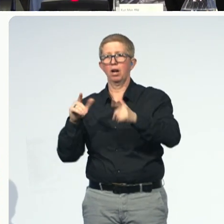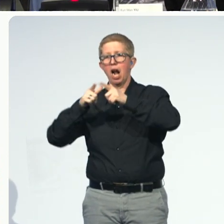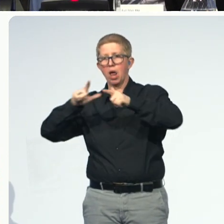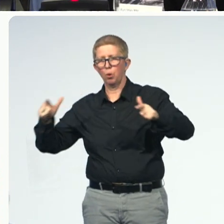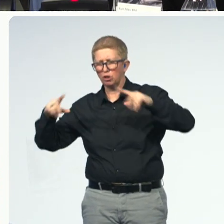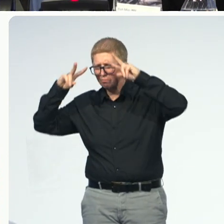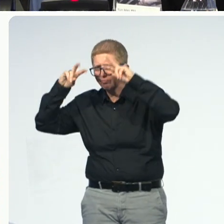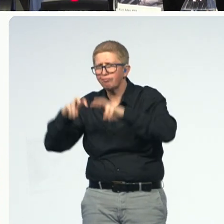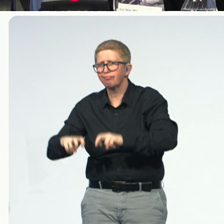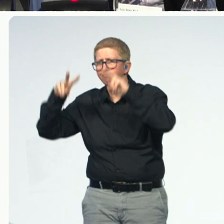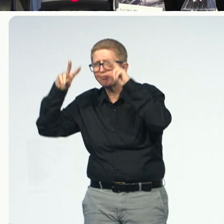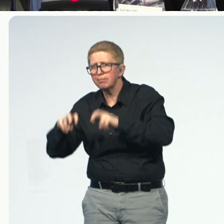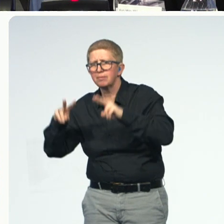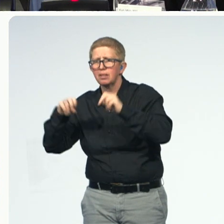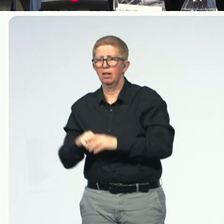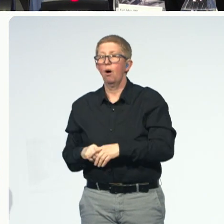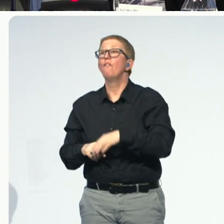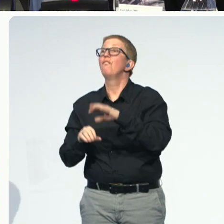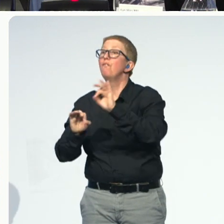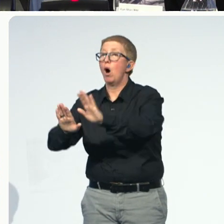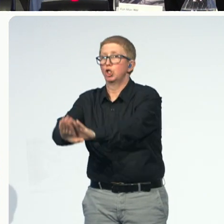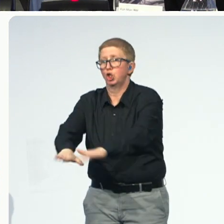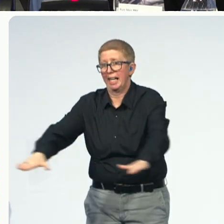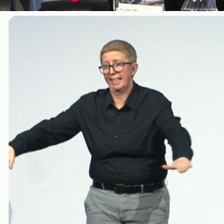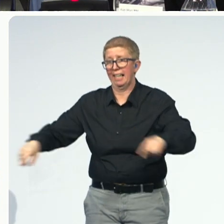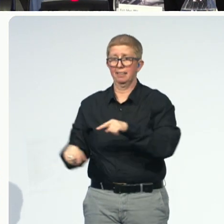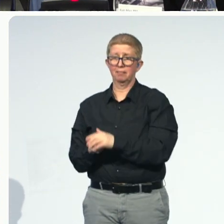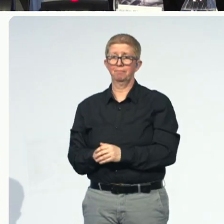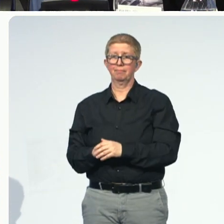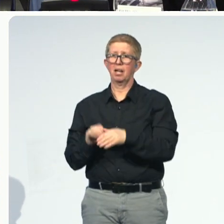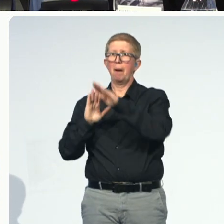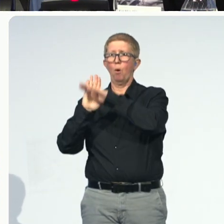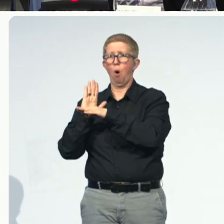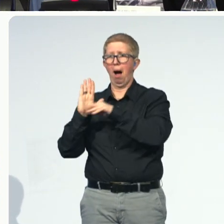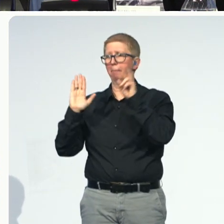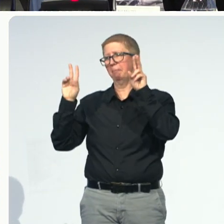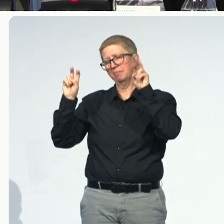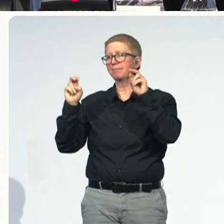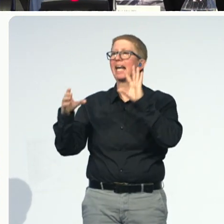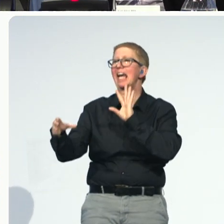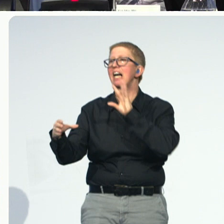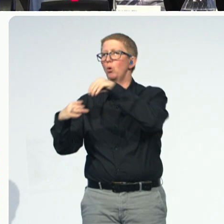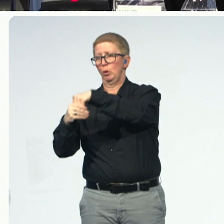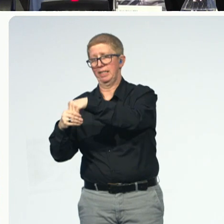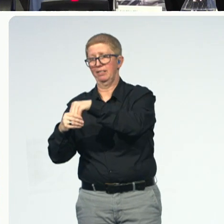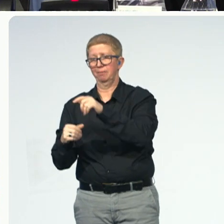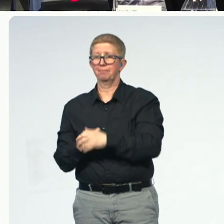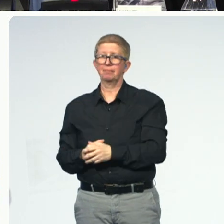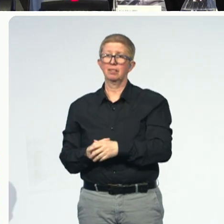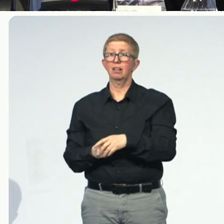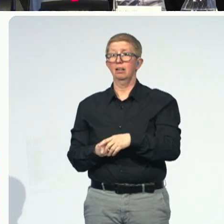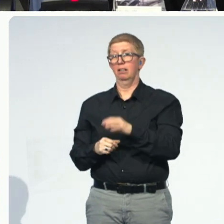an inclusive education program, so all the deaf or hard of hearing children, or in short, just deaf